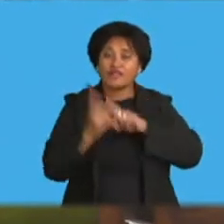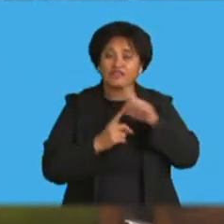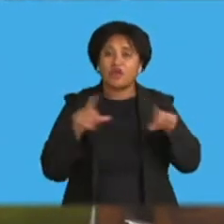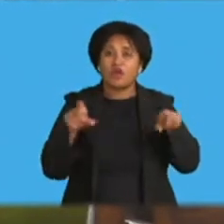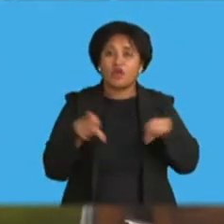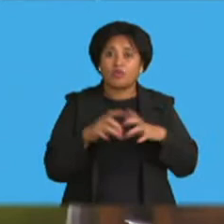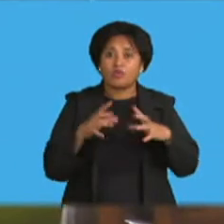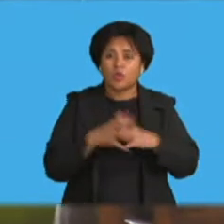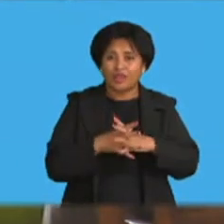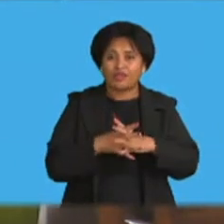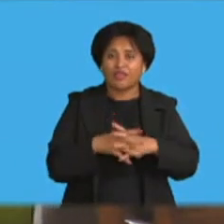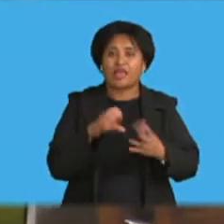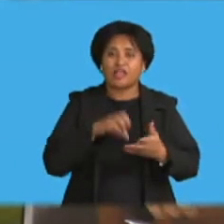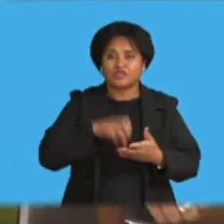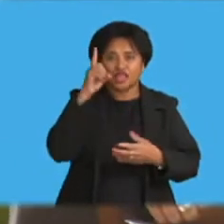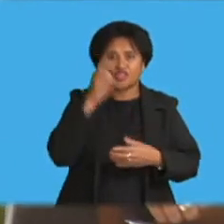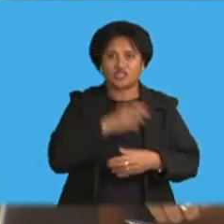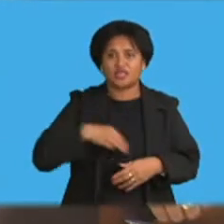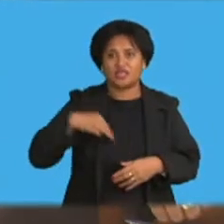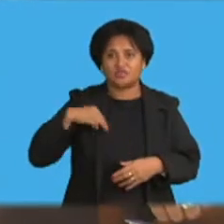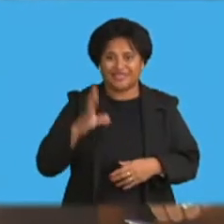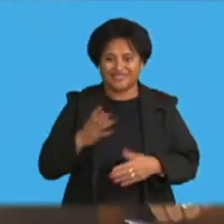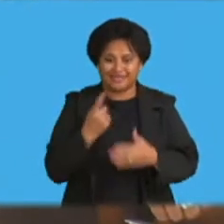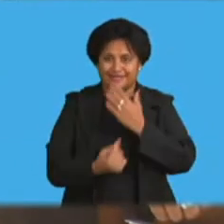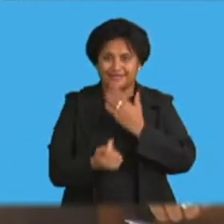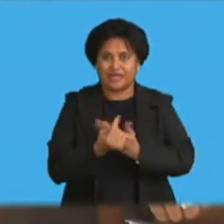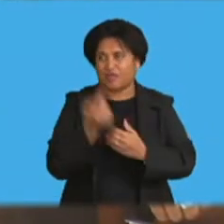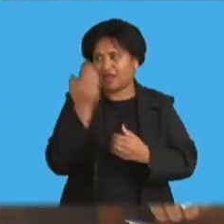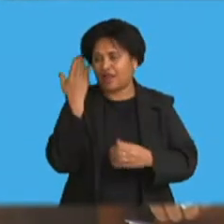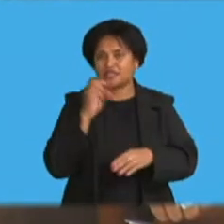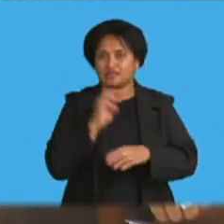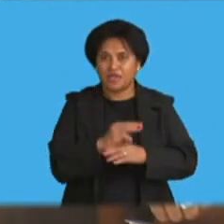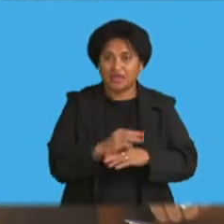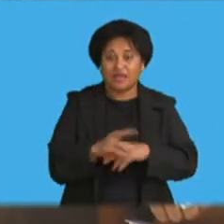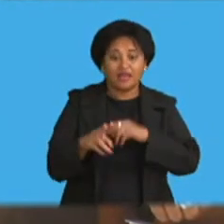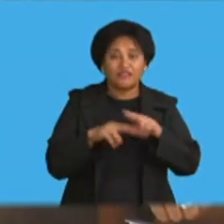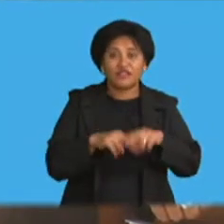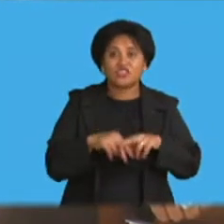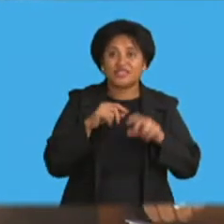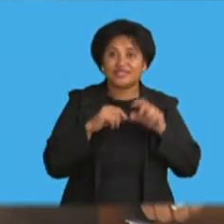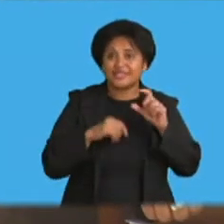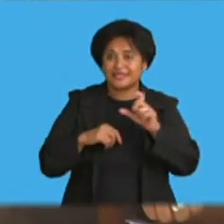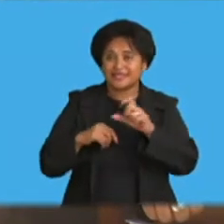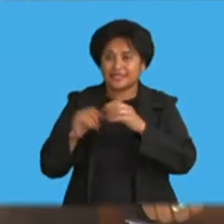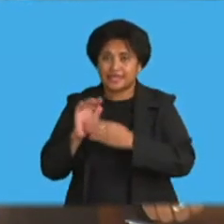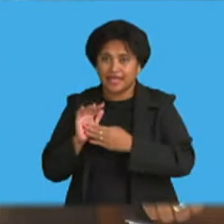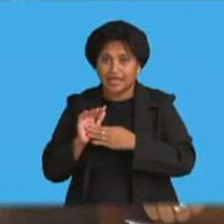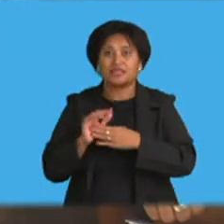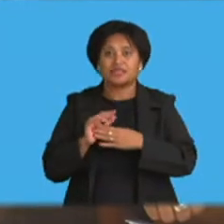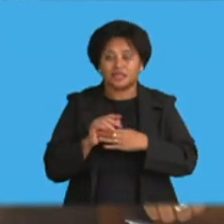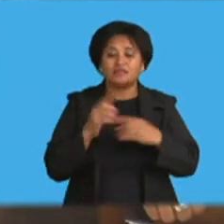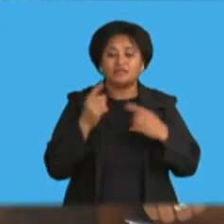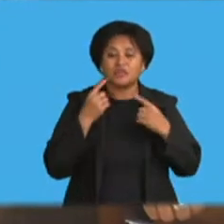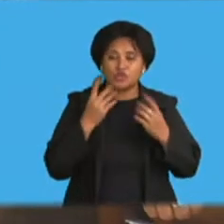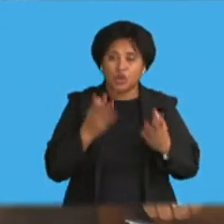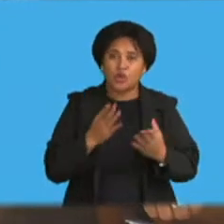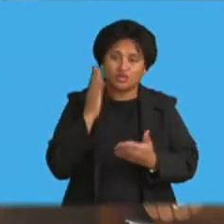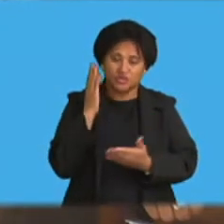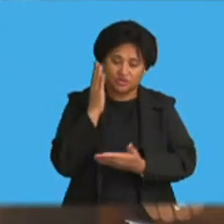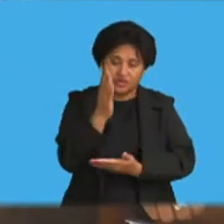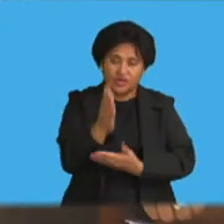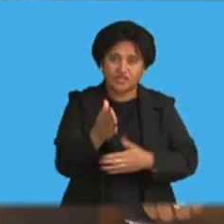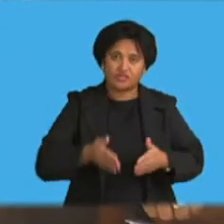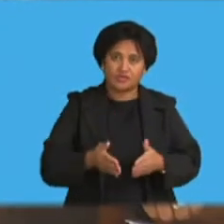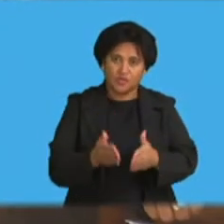United Nations 2030 Agenda for Sustainable Development. Fiji CCEM reflected a new direction of the Commonwealth Secretariat to involve civil